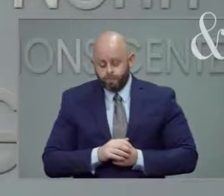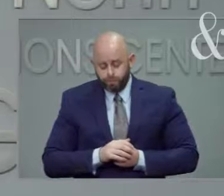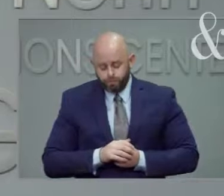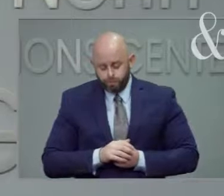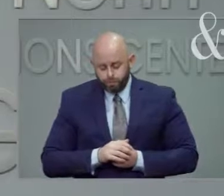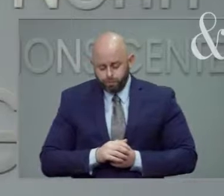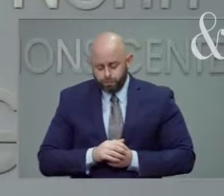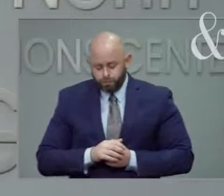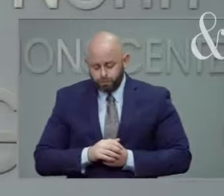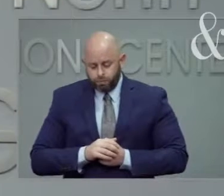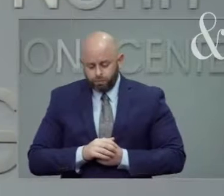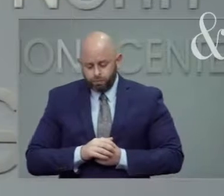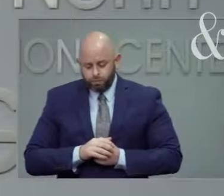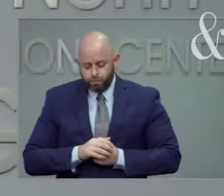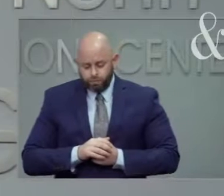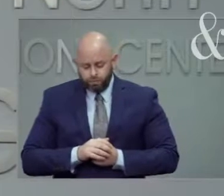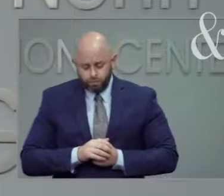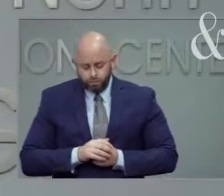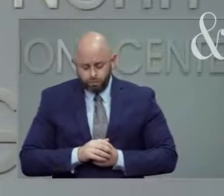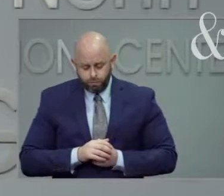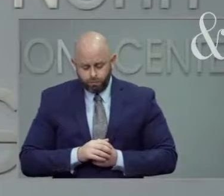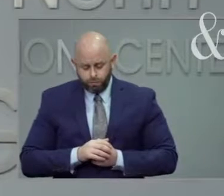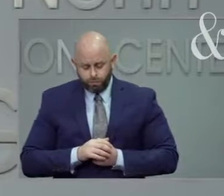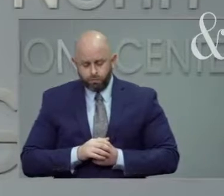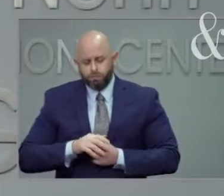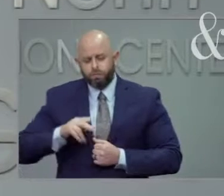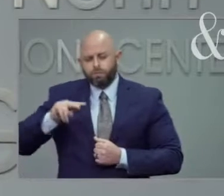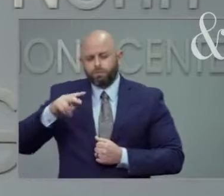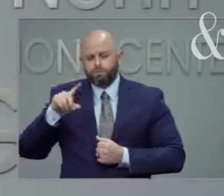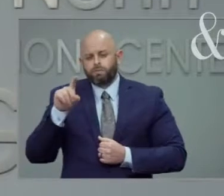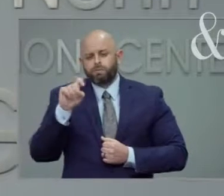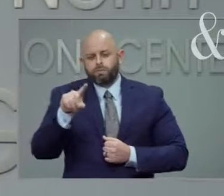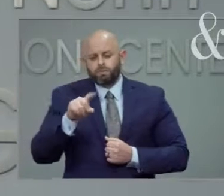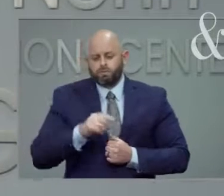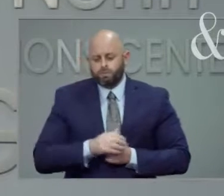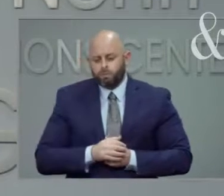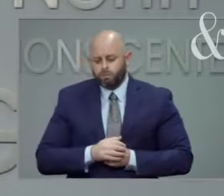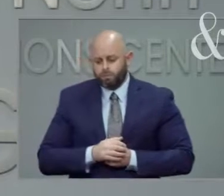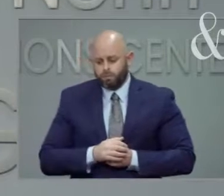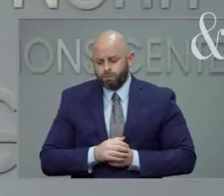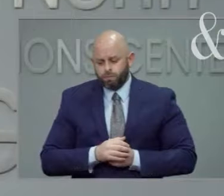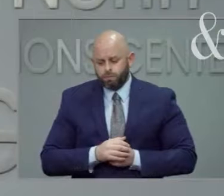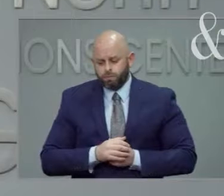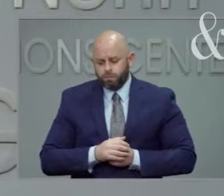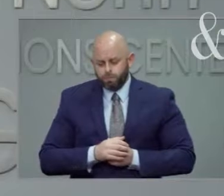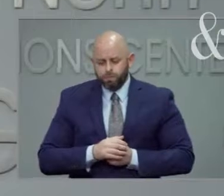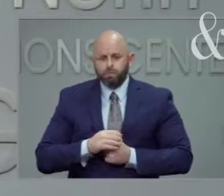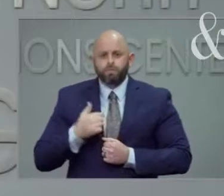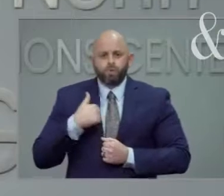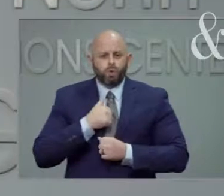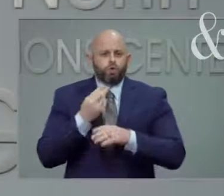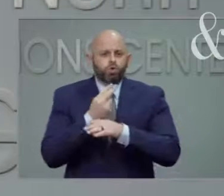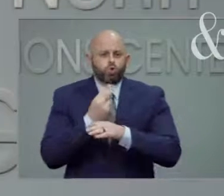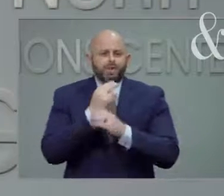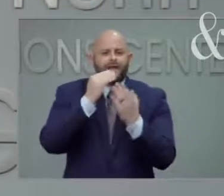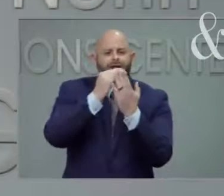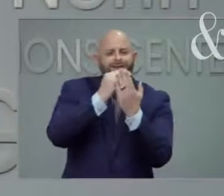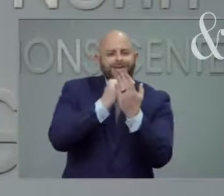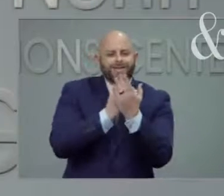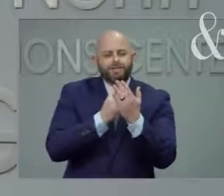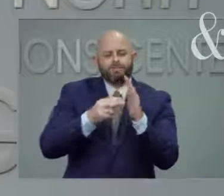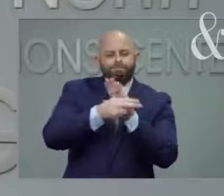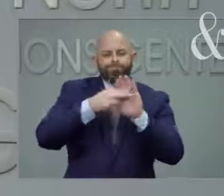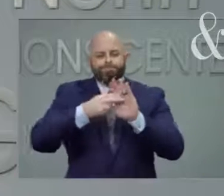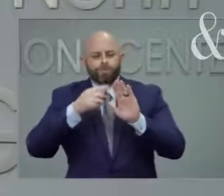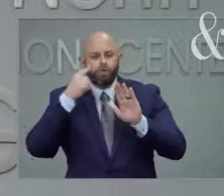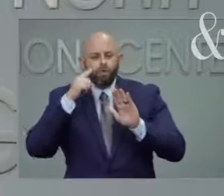One quick follow-up. Of the list that we've been using for the essential Group 3 workers, has any of that changed related to